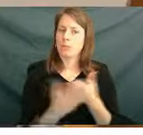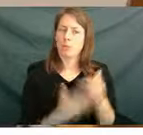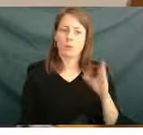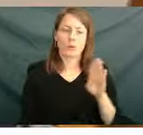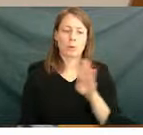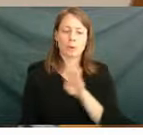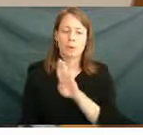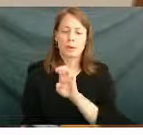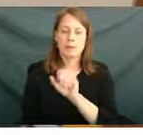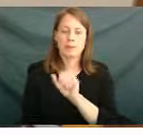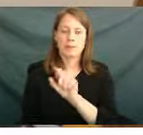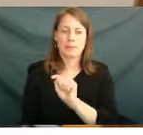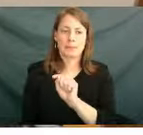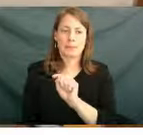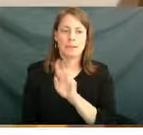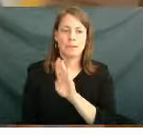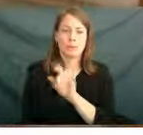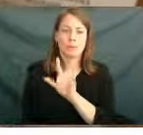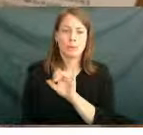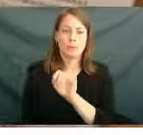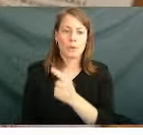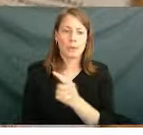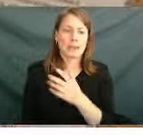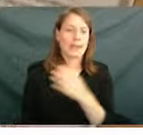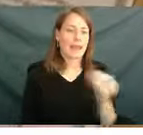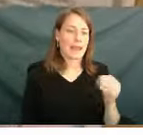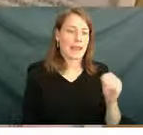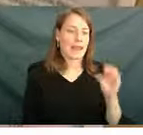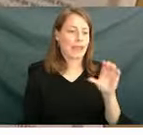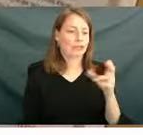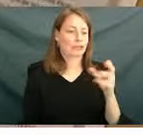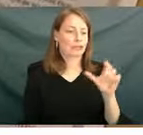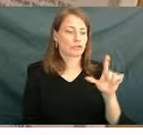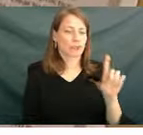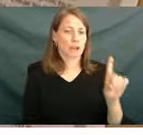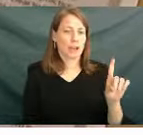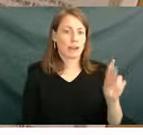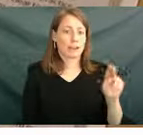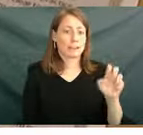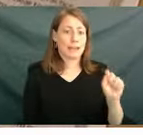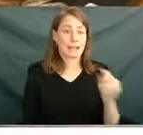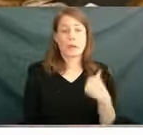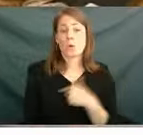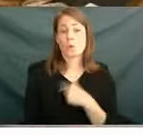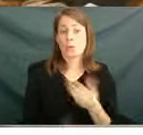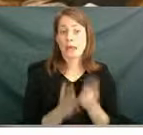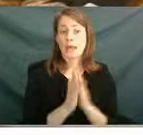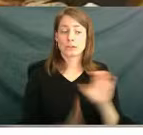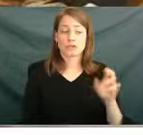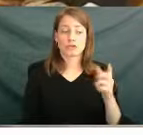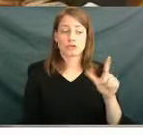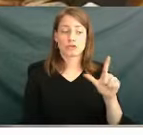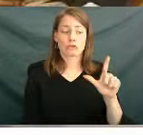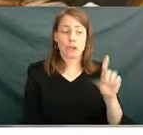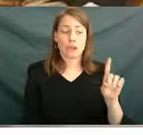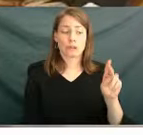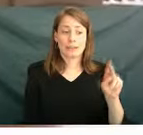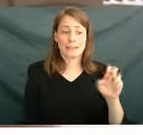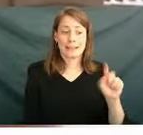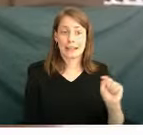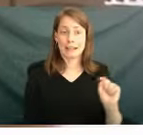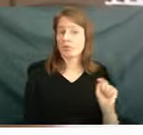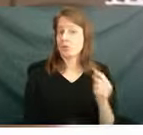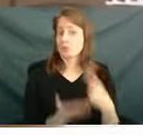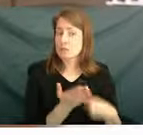to highlight some of the action that can be taken to protect children from cyberbullying. In terms of resources that teachers can use,